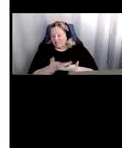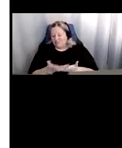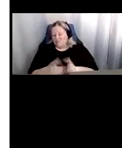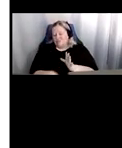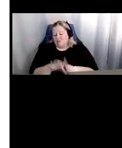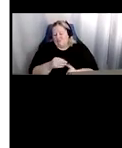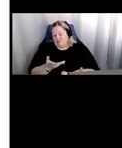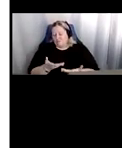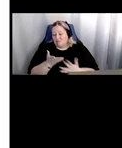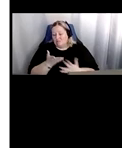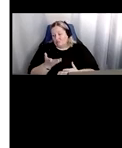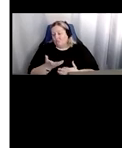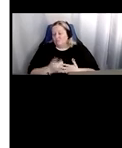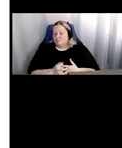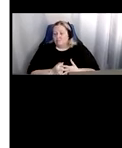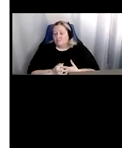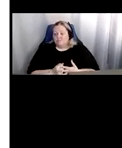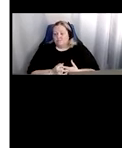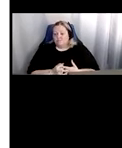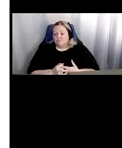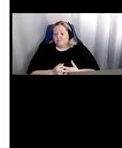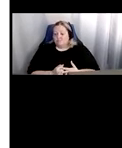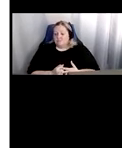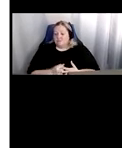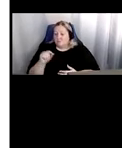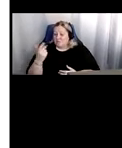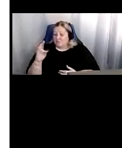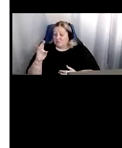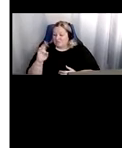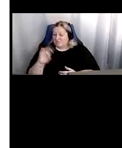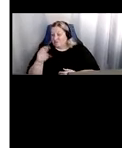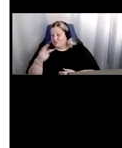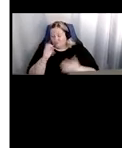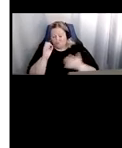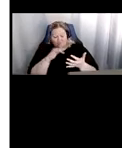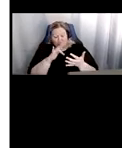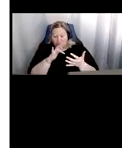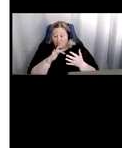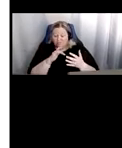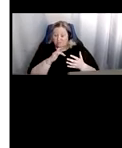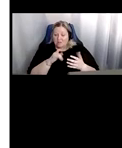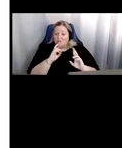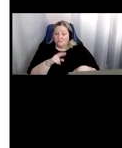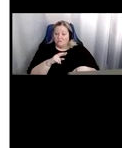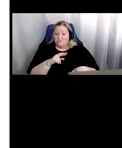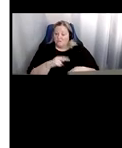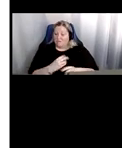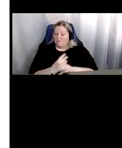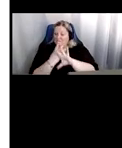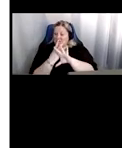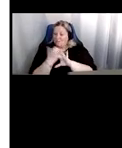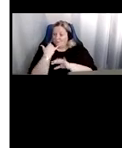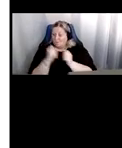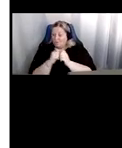find there. And then in 2017, there was another study done, and the results of that show that video calls with family